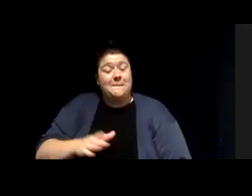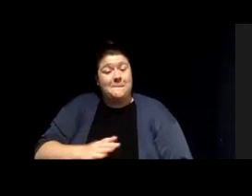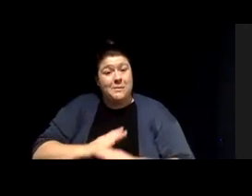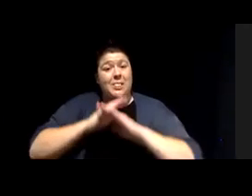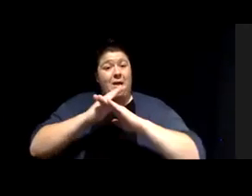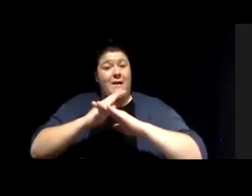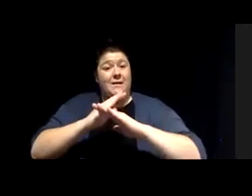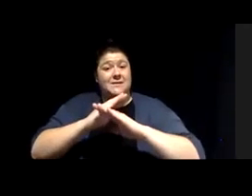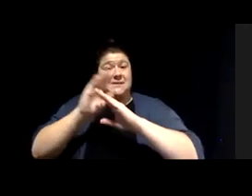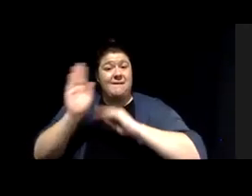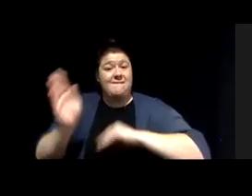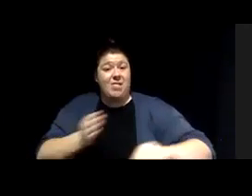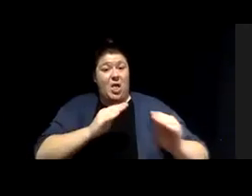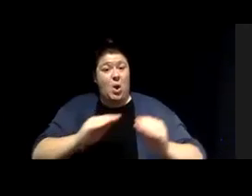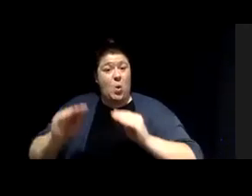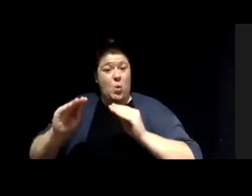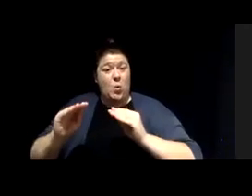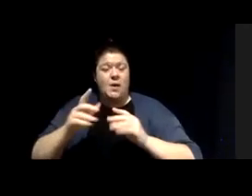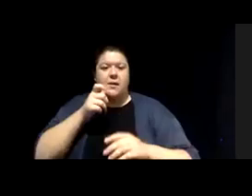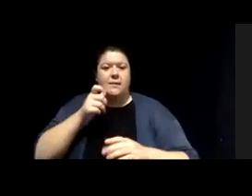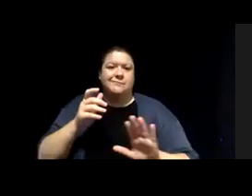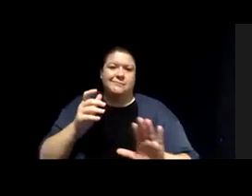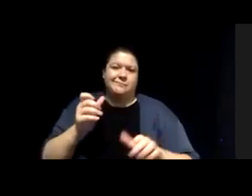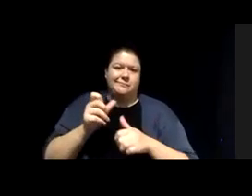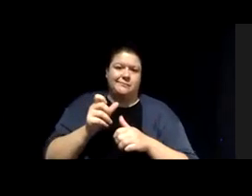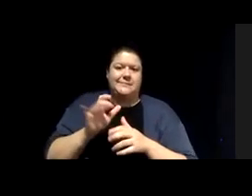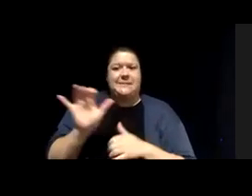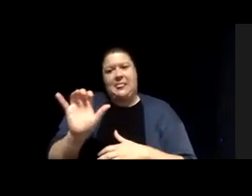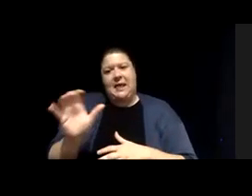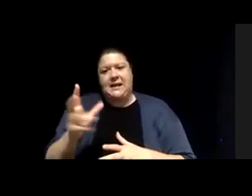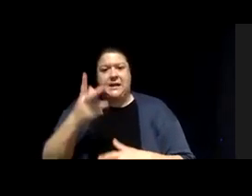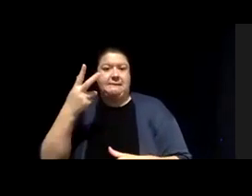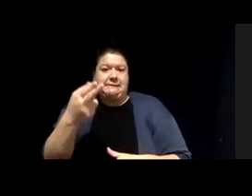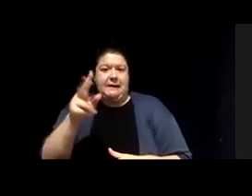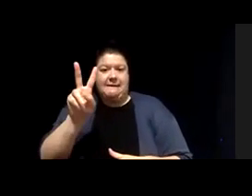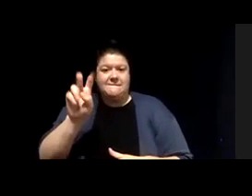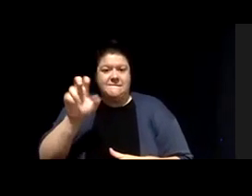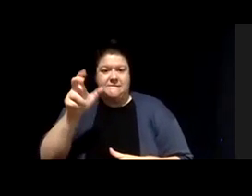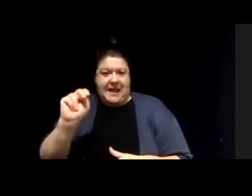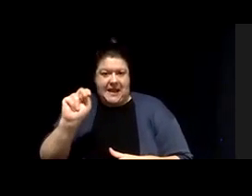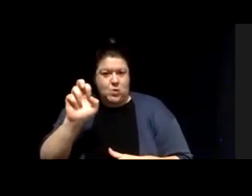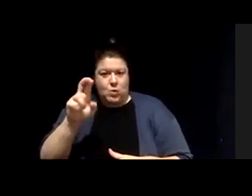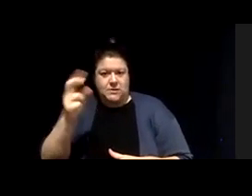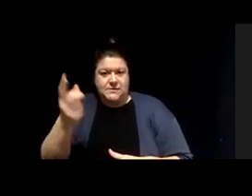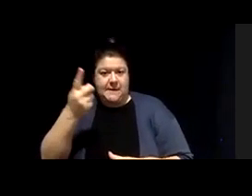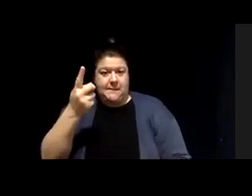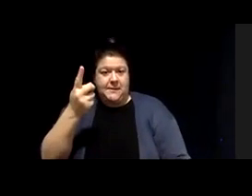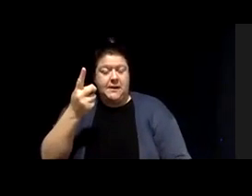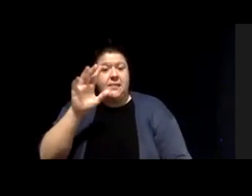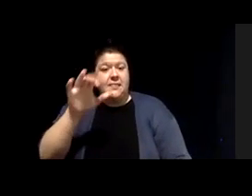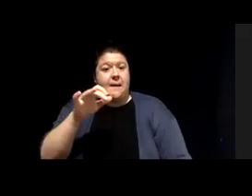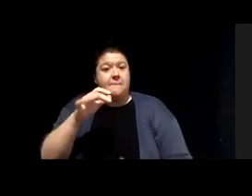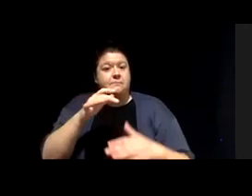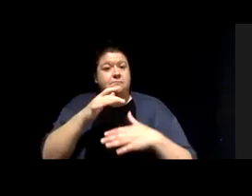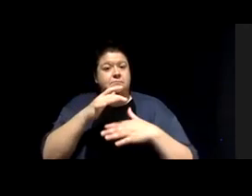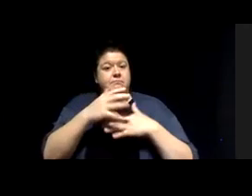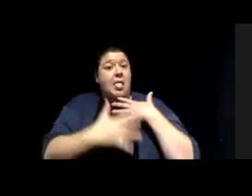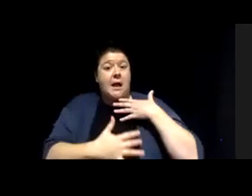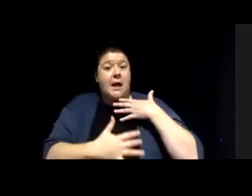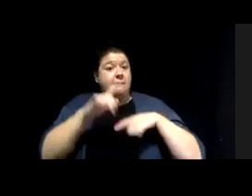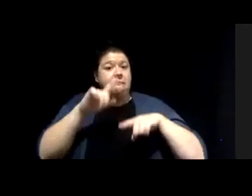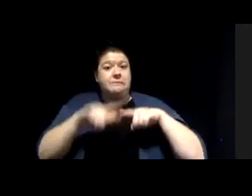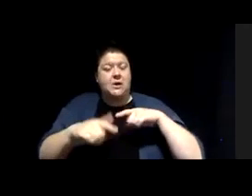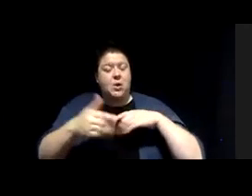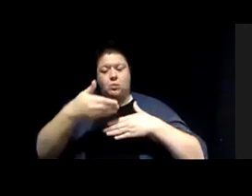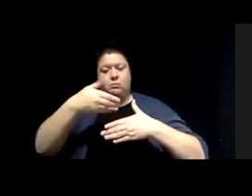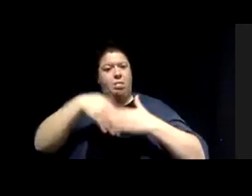the, imagine it's like cutting off a vein or something, that blood can't flow in and out the